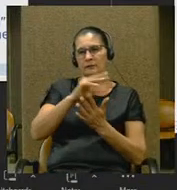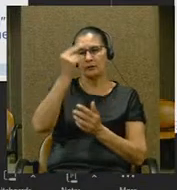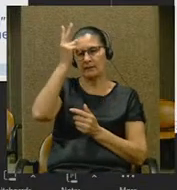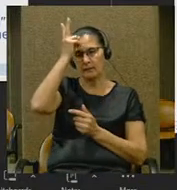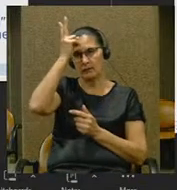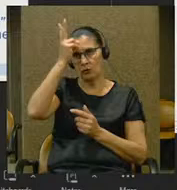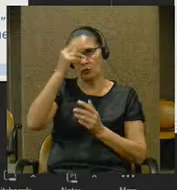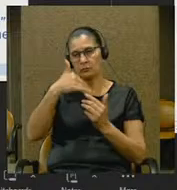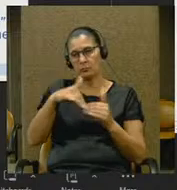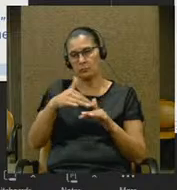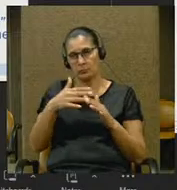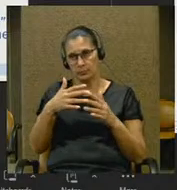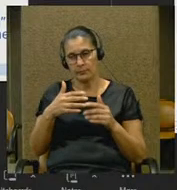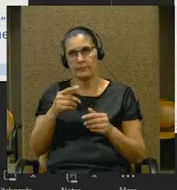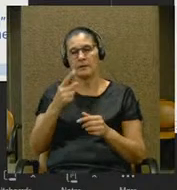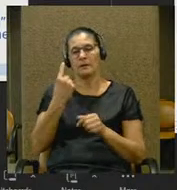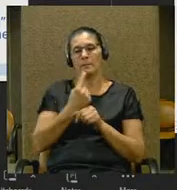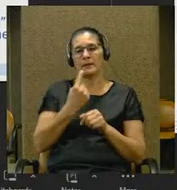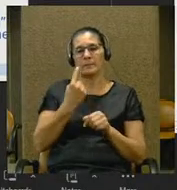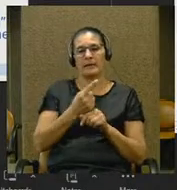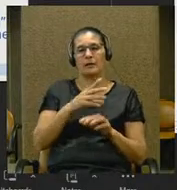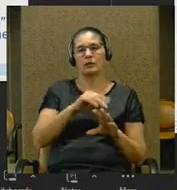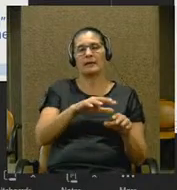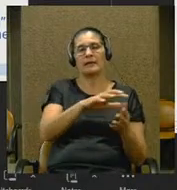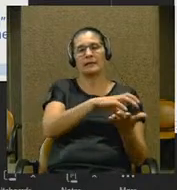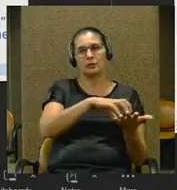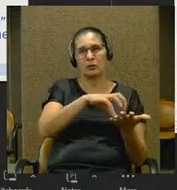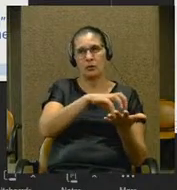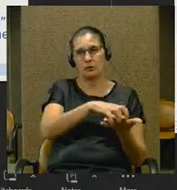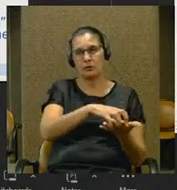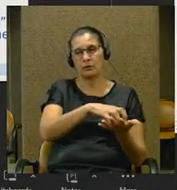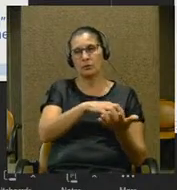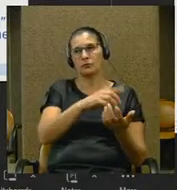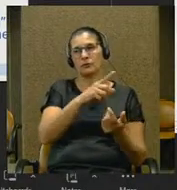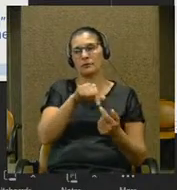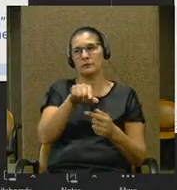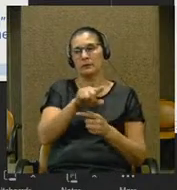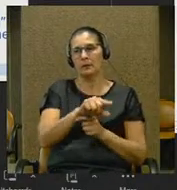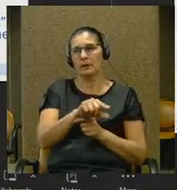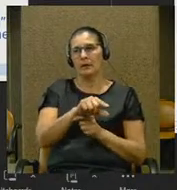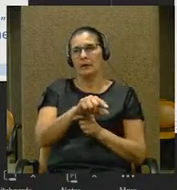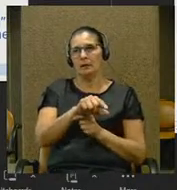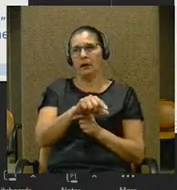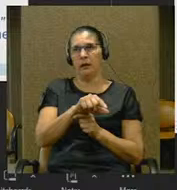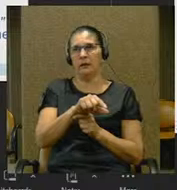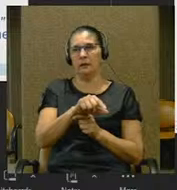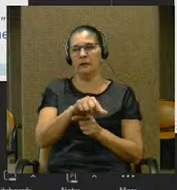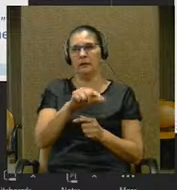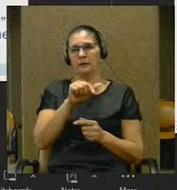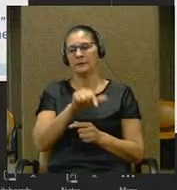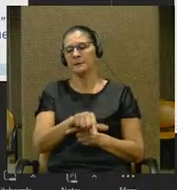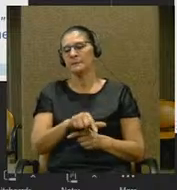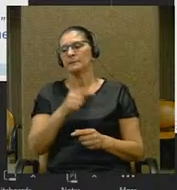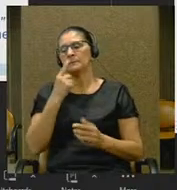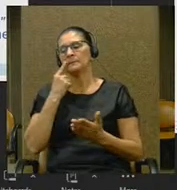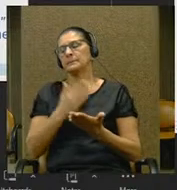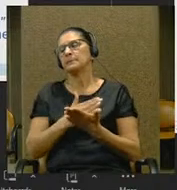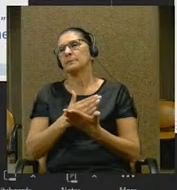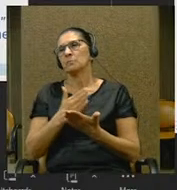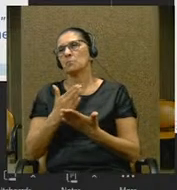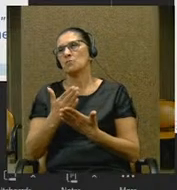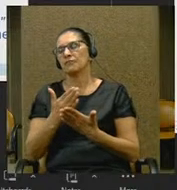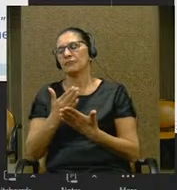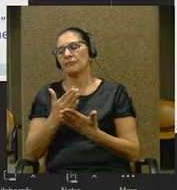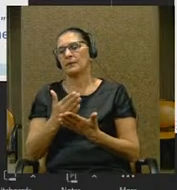cover every inch of the province, and they have inherent rights to the lands, waters, and the territory, which has never